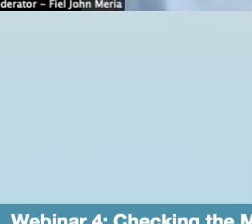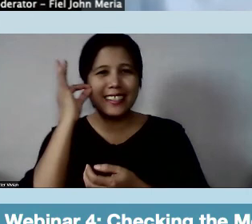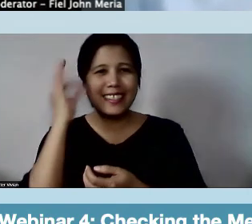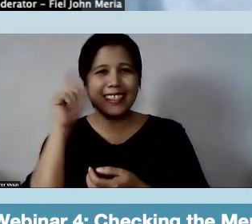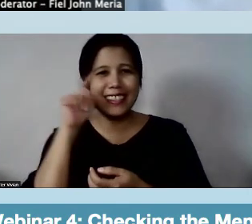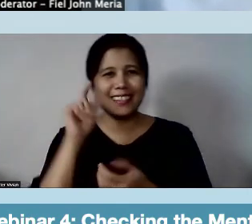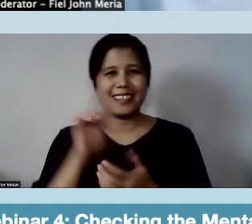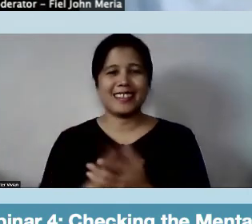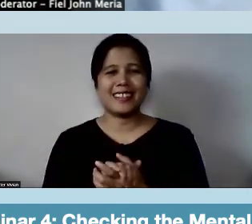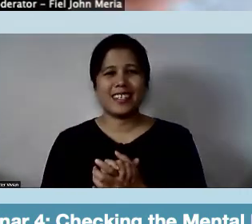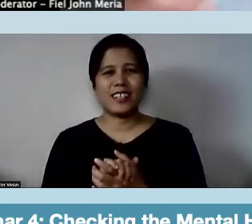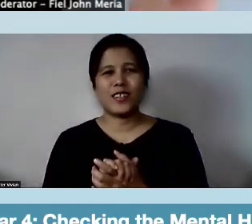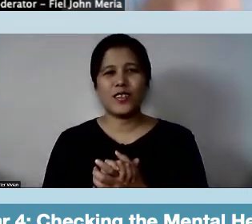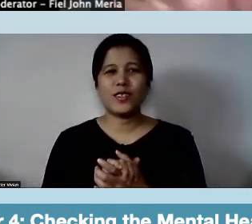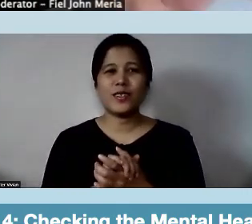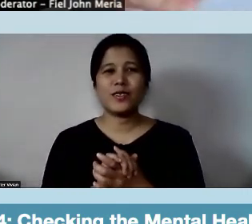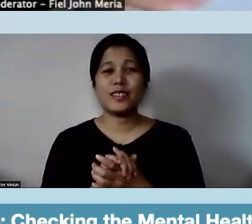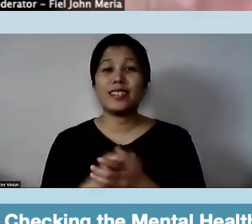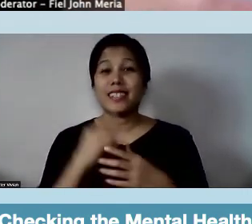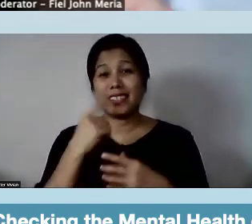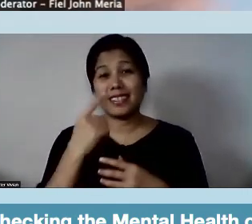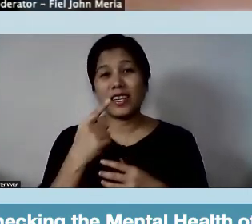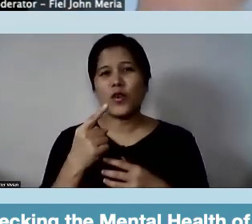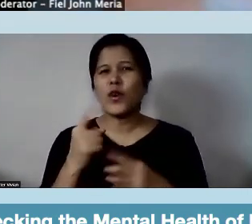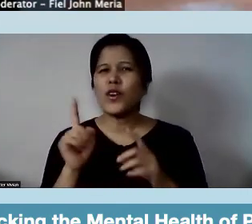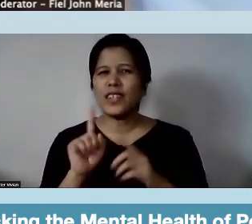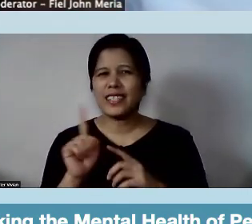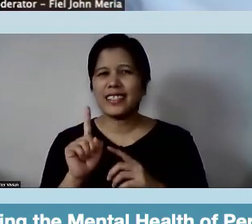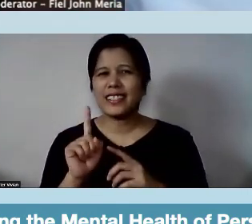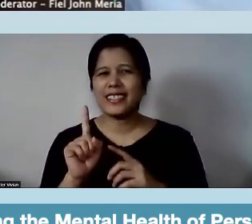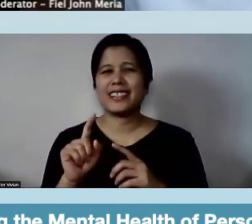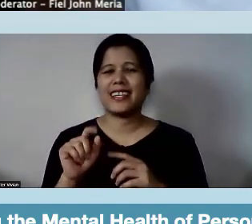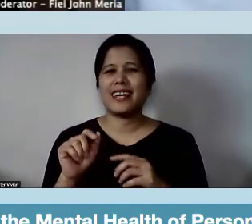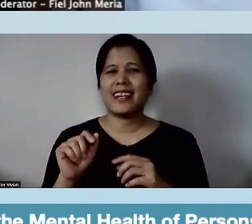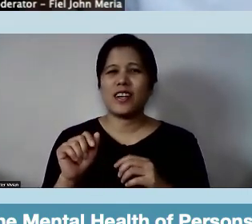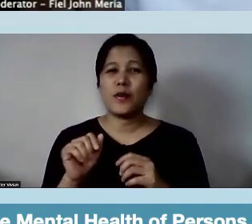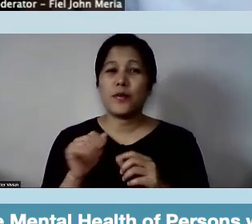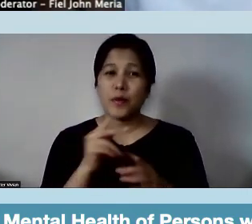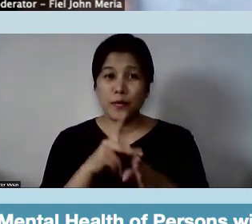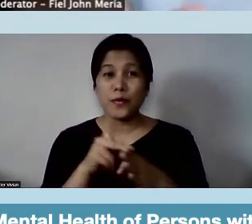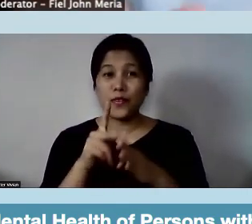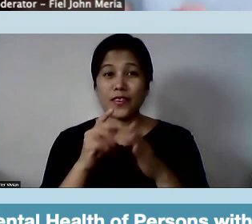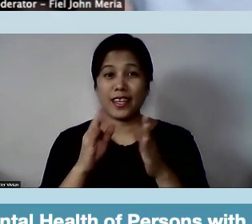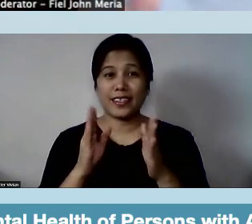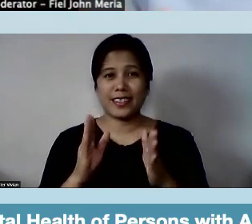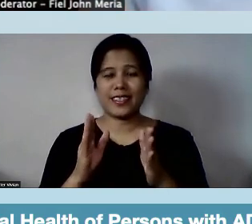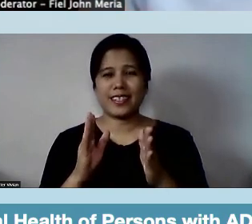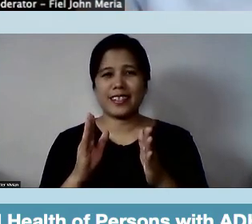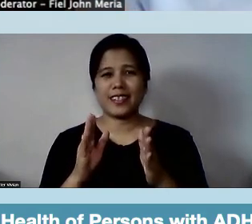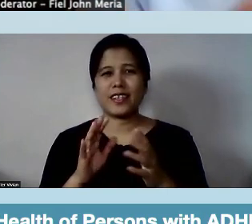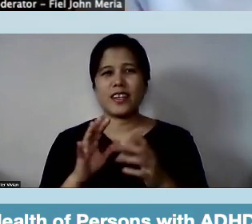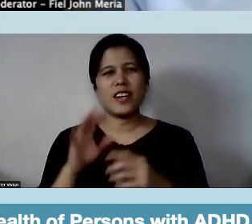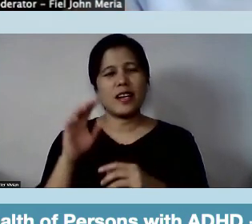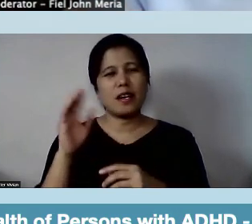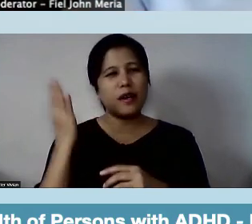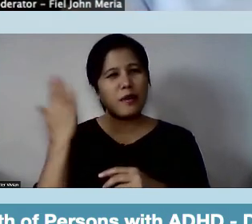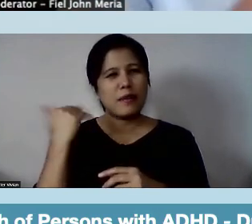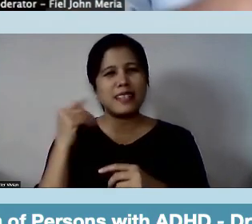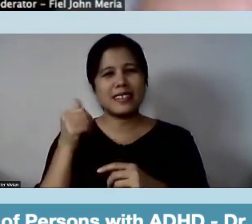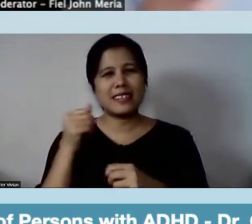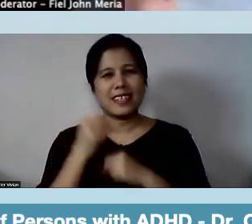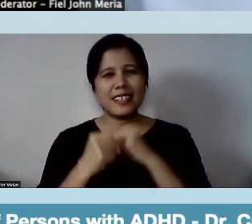that talk, you know, it says what is it about ADHD? I've been a professional for, I guess, the past 10 years working with people